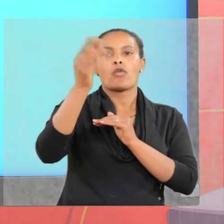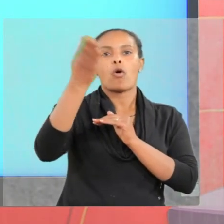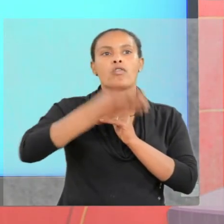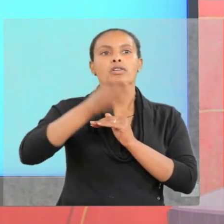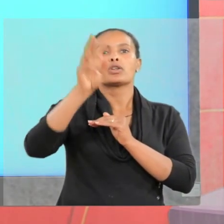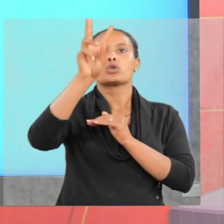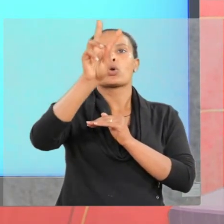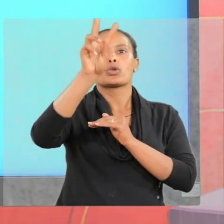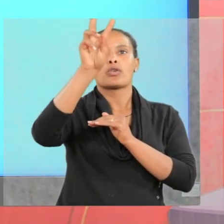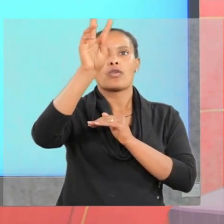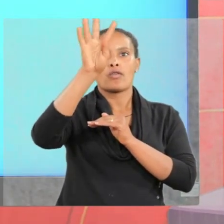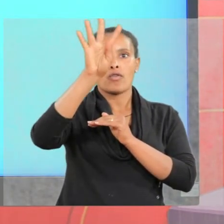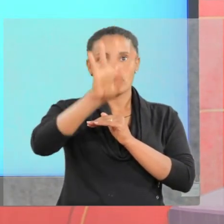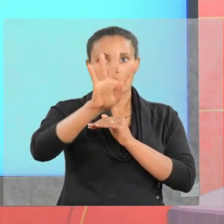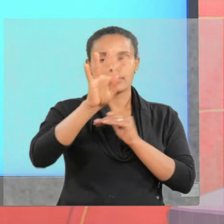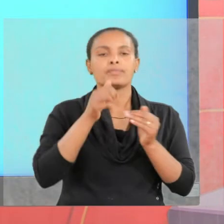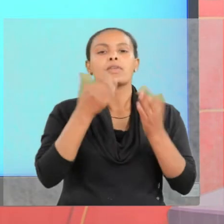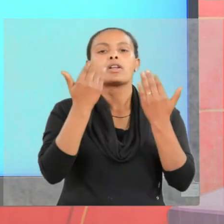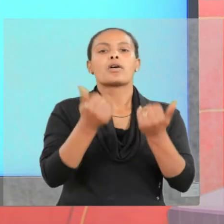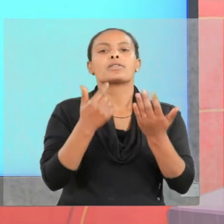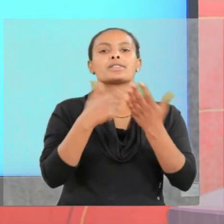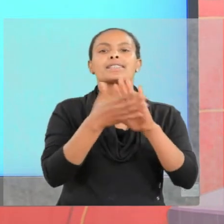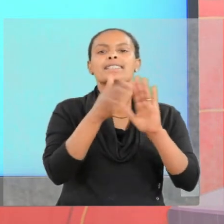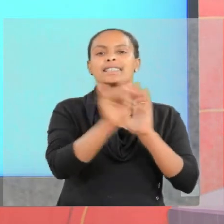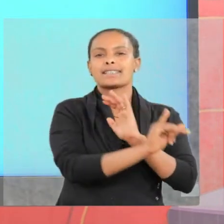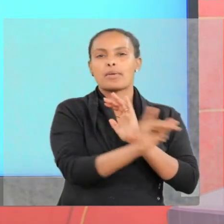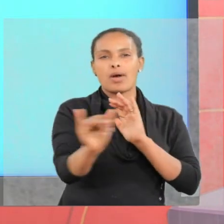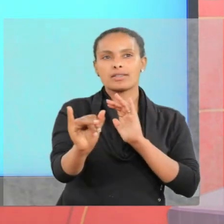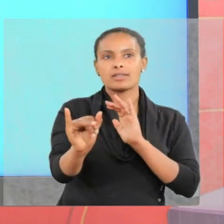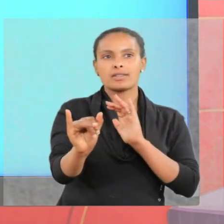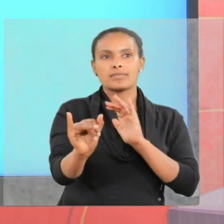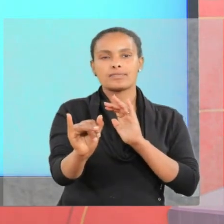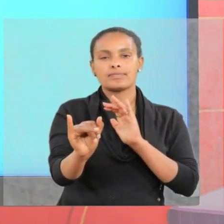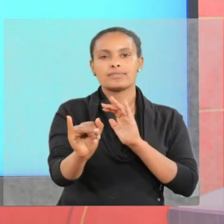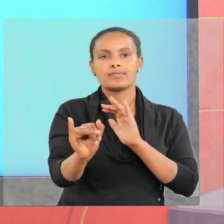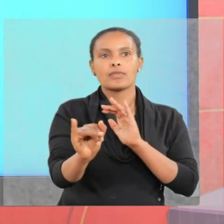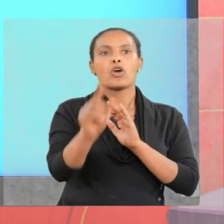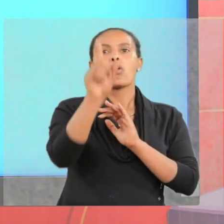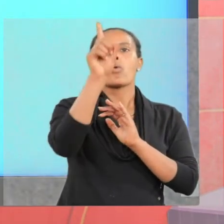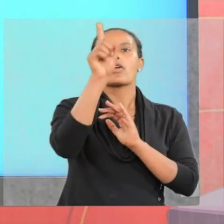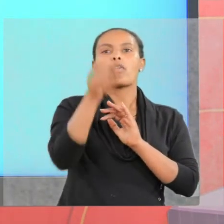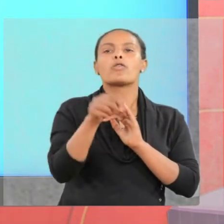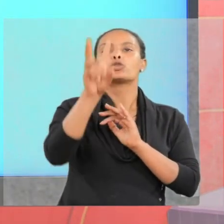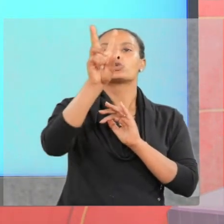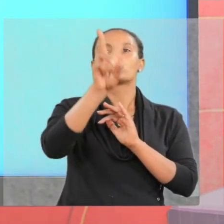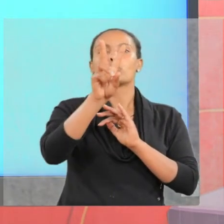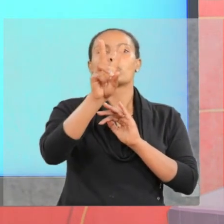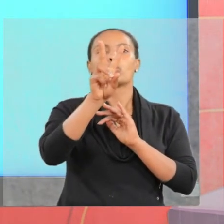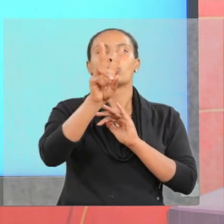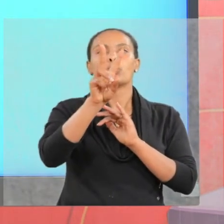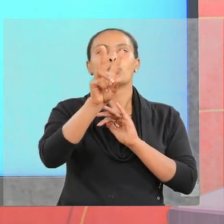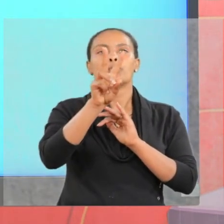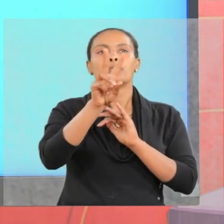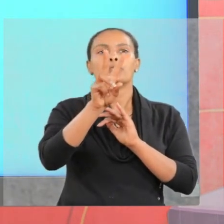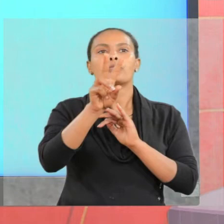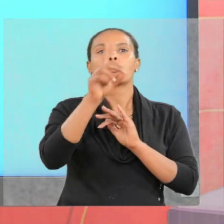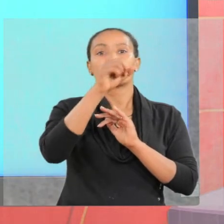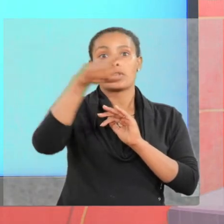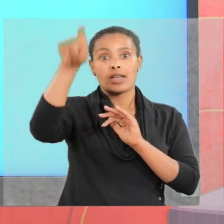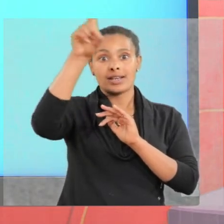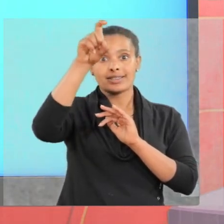over 24. Now this is the same as 1 over 2 raised to X